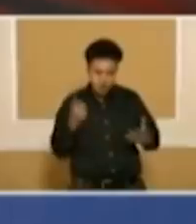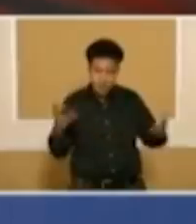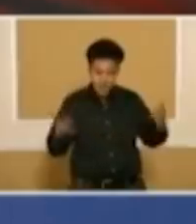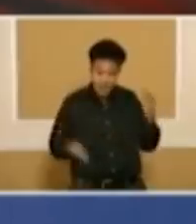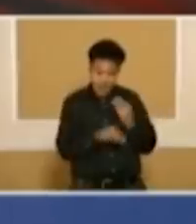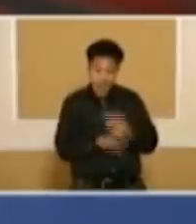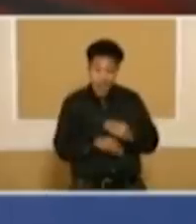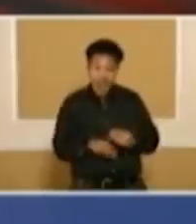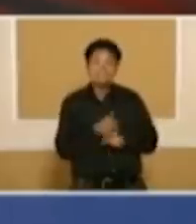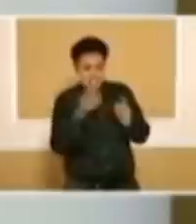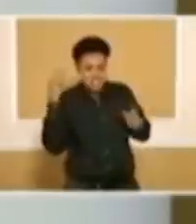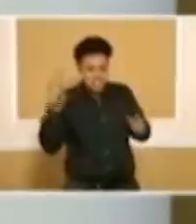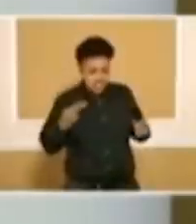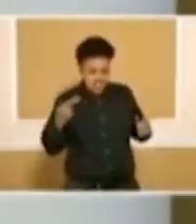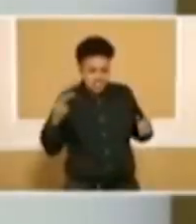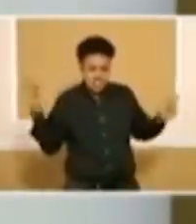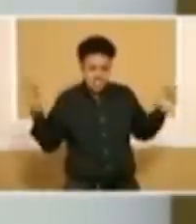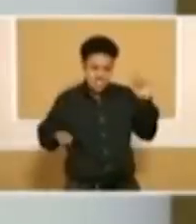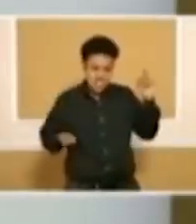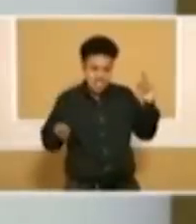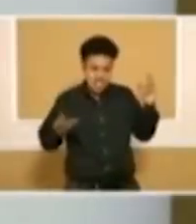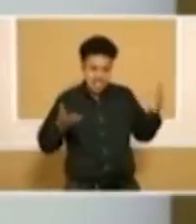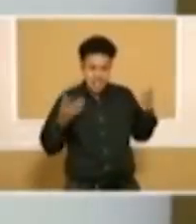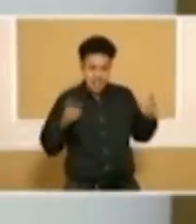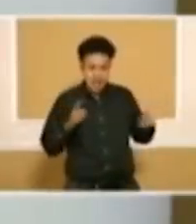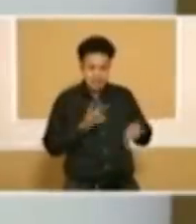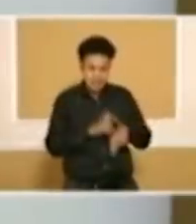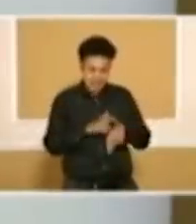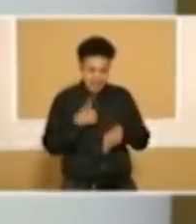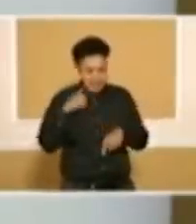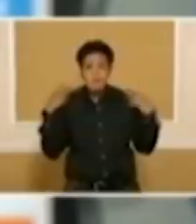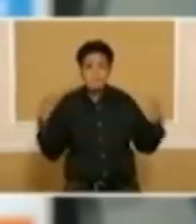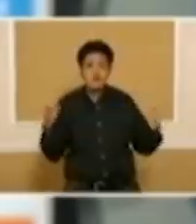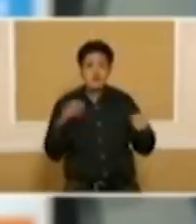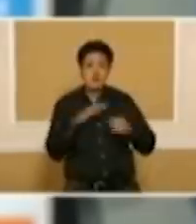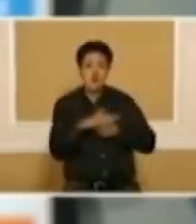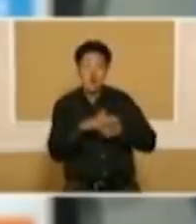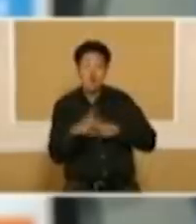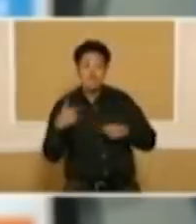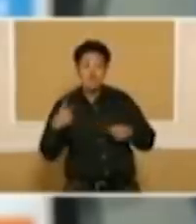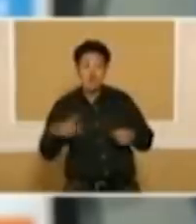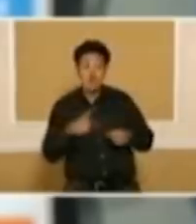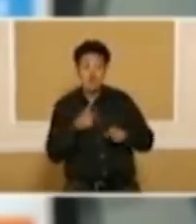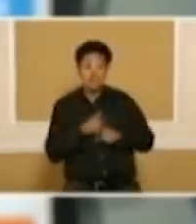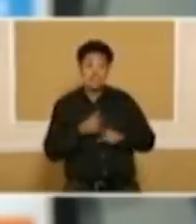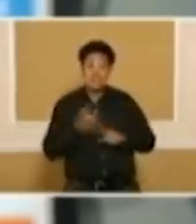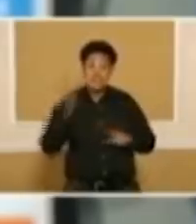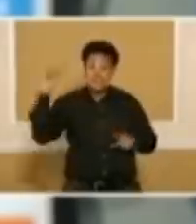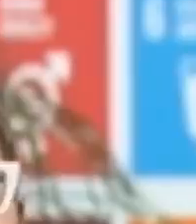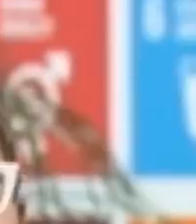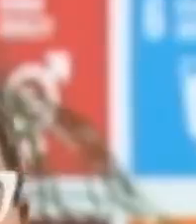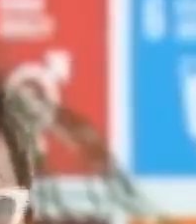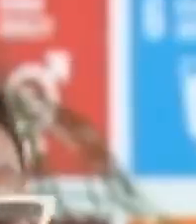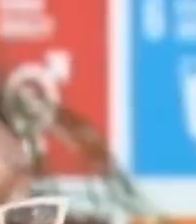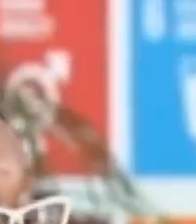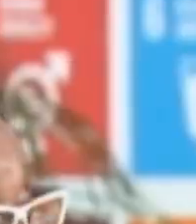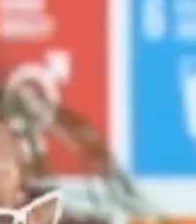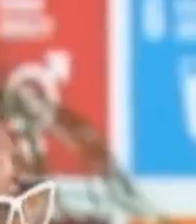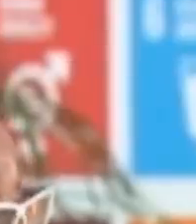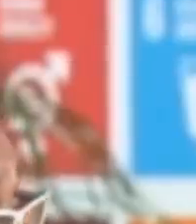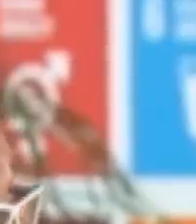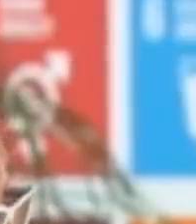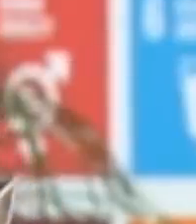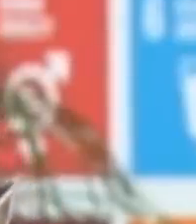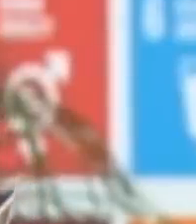by the European Union in Jamaica to address gender inequalities on International Women's Day. And this panel